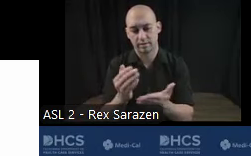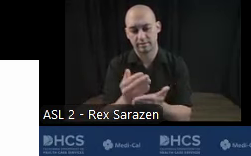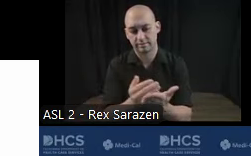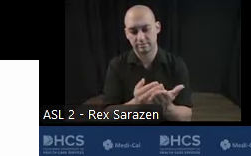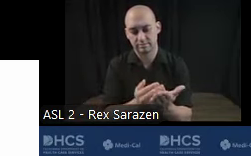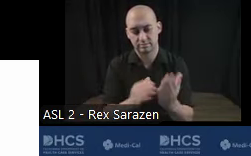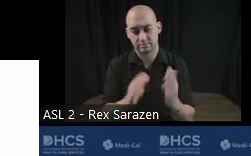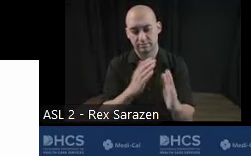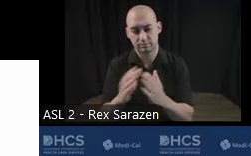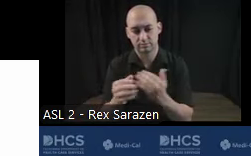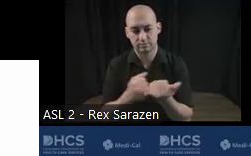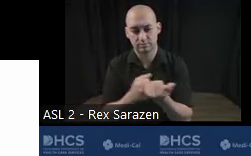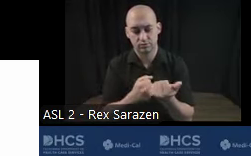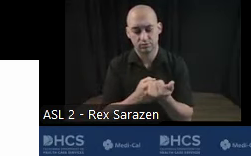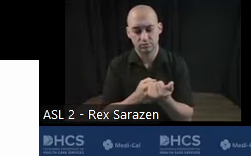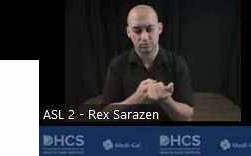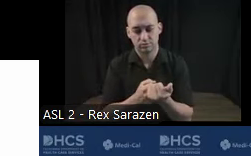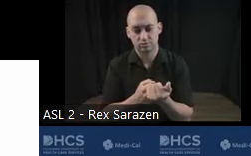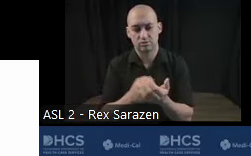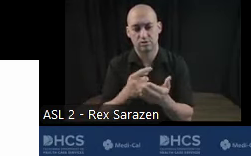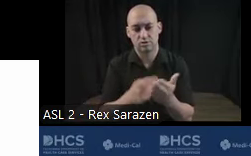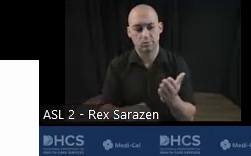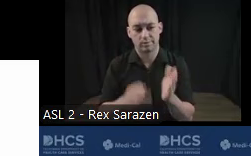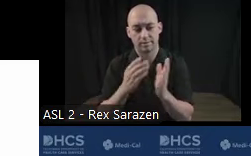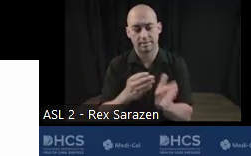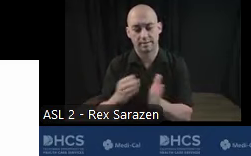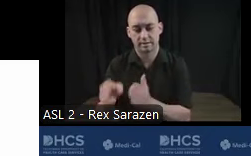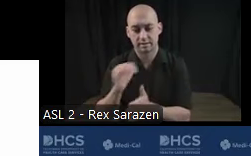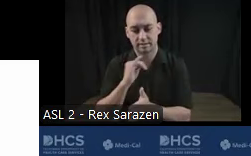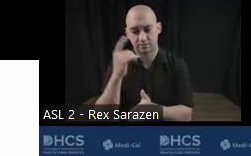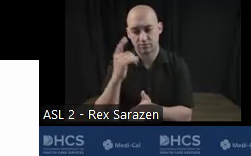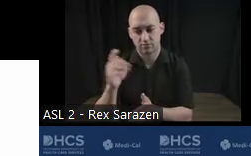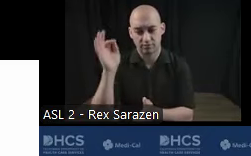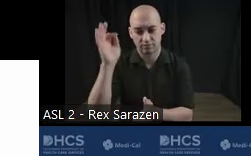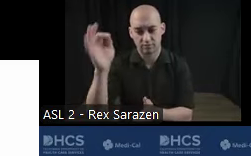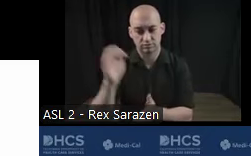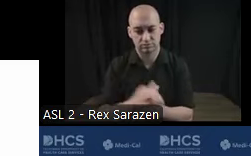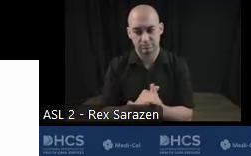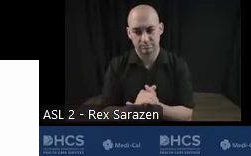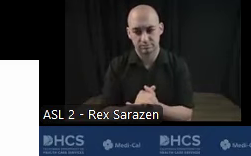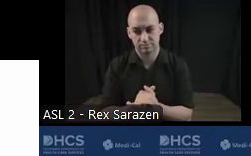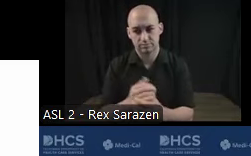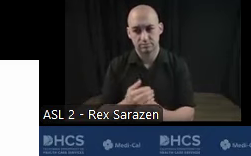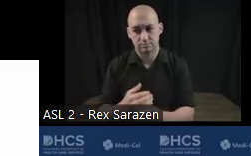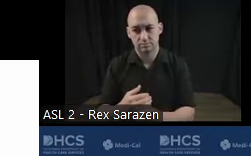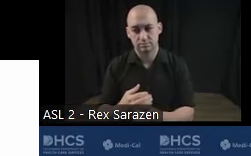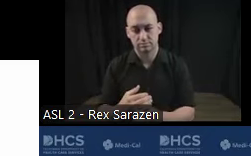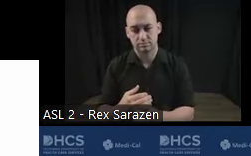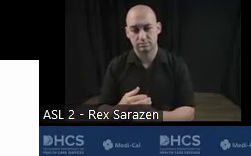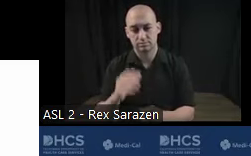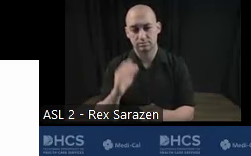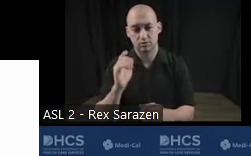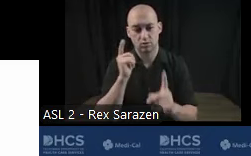the future of what DHCS's plans are for the future of this waiver. The goal of ALW is